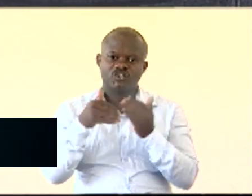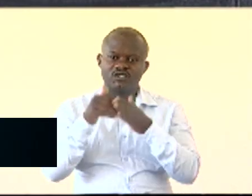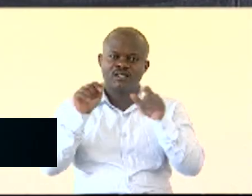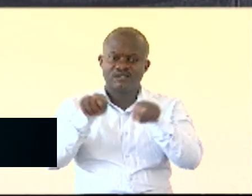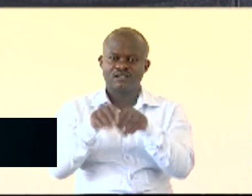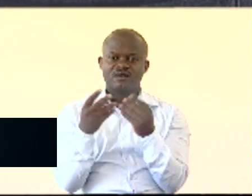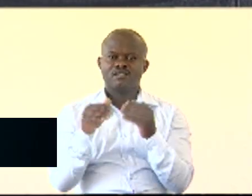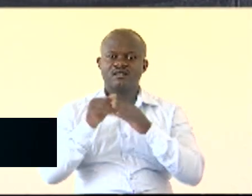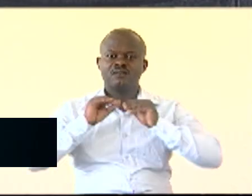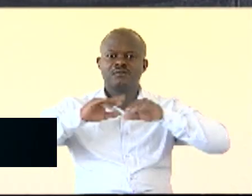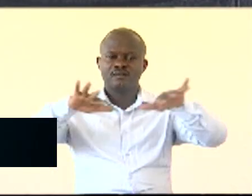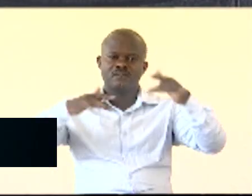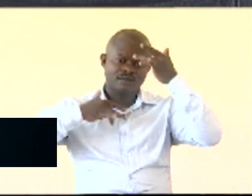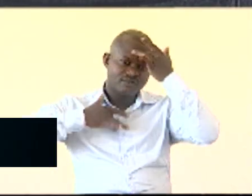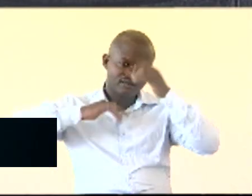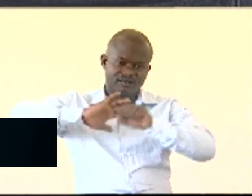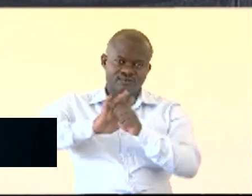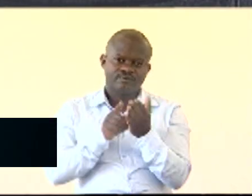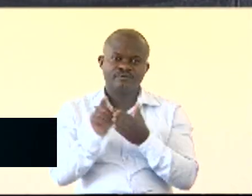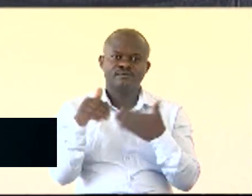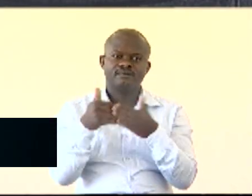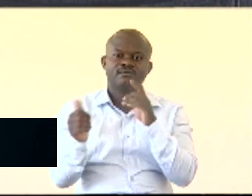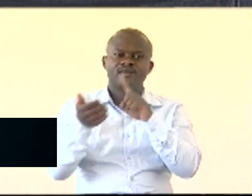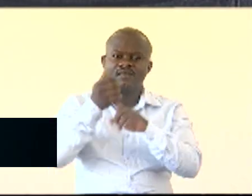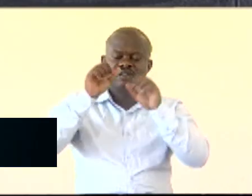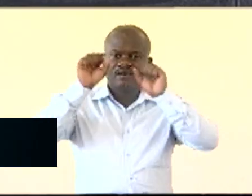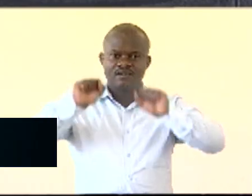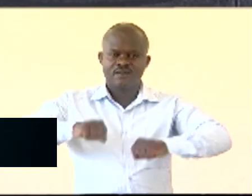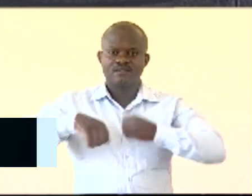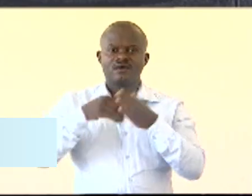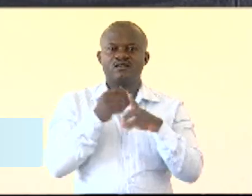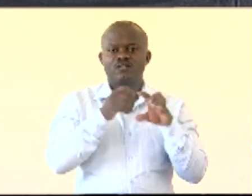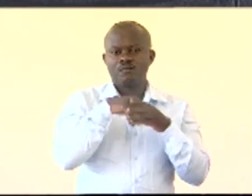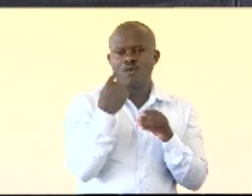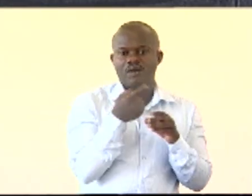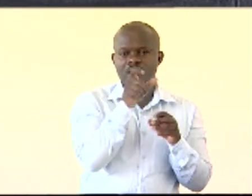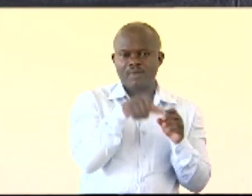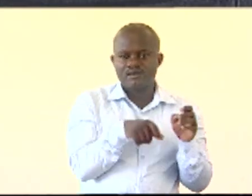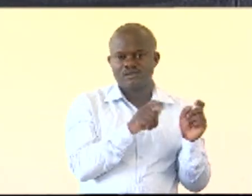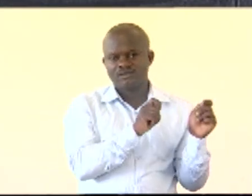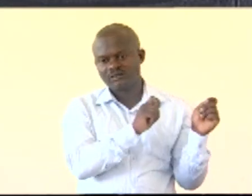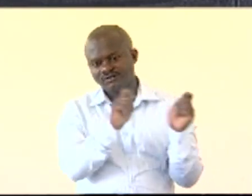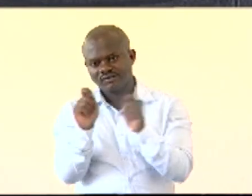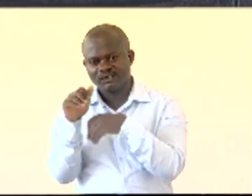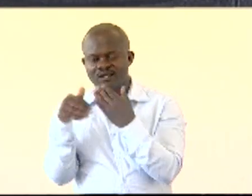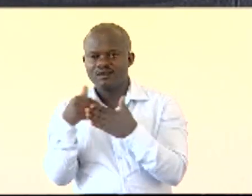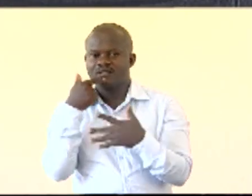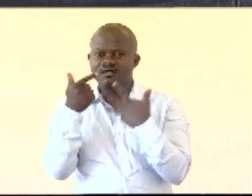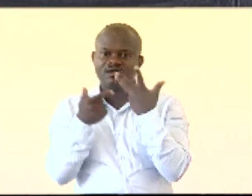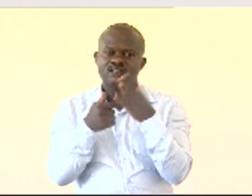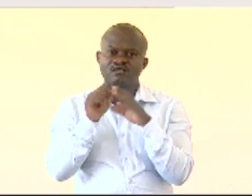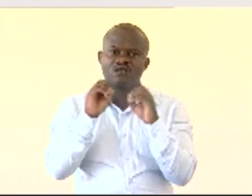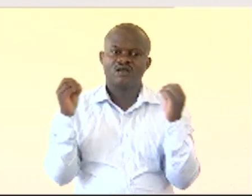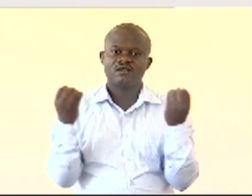easily to spread the infectious diseases and are capable of spreading from one person. These